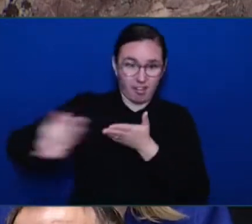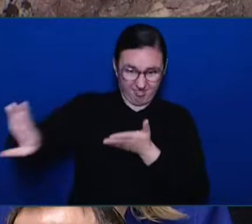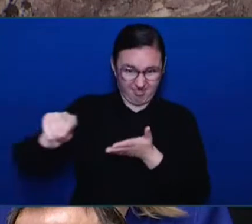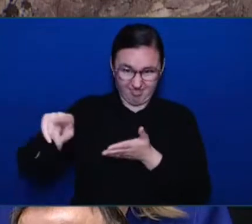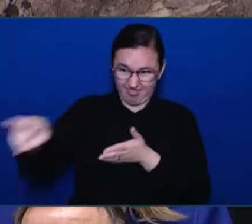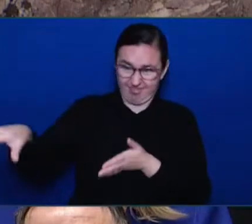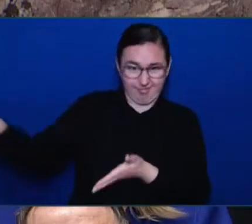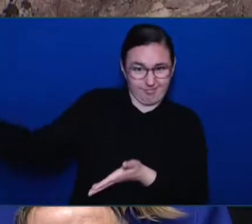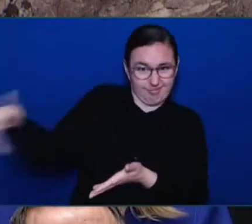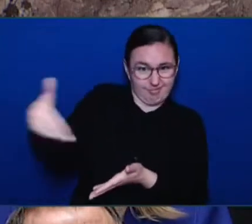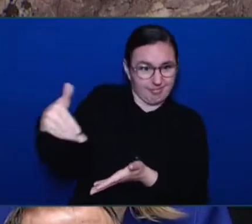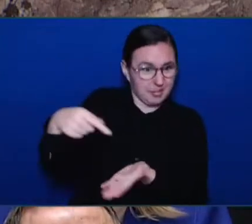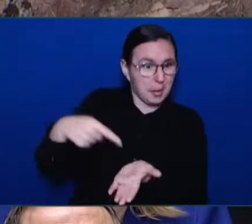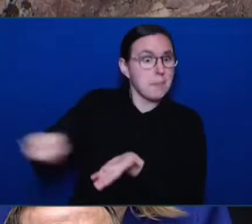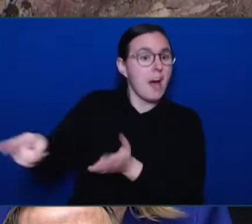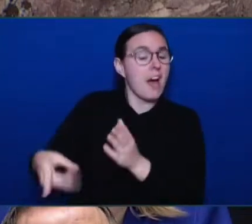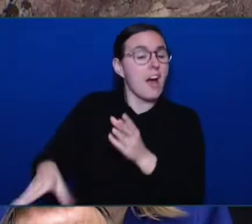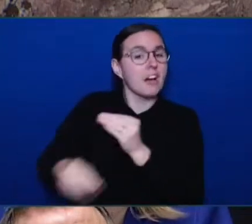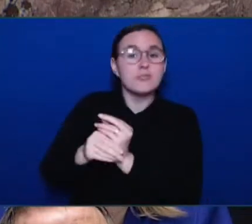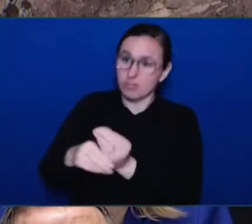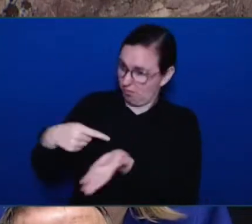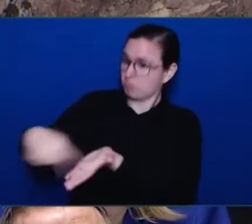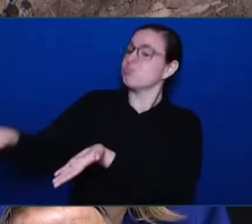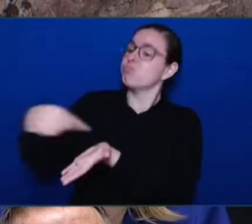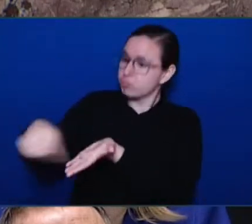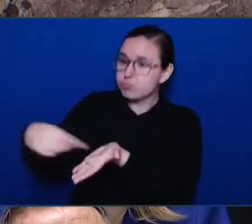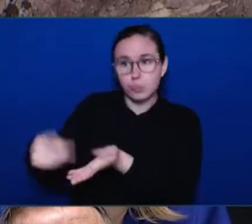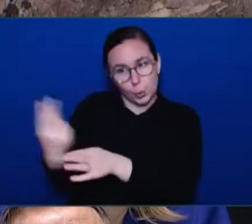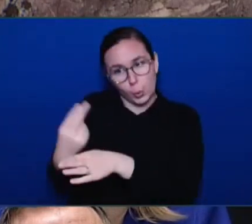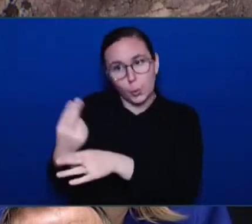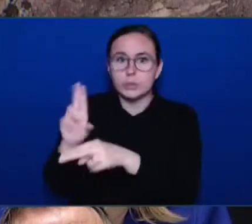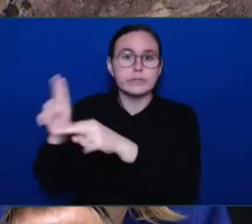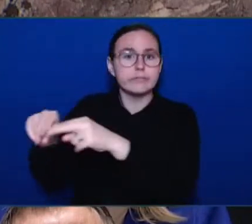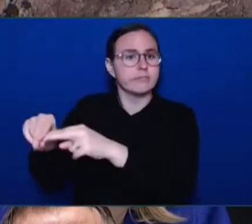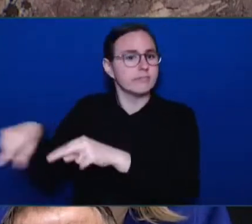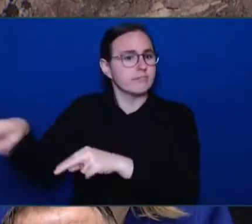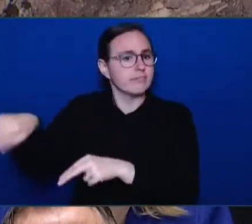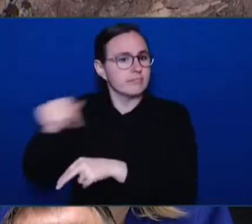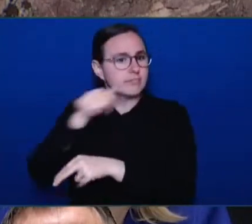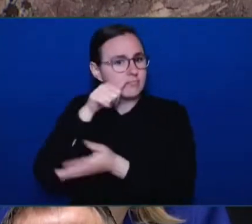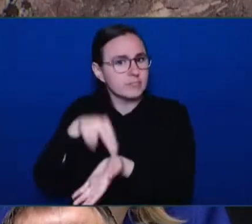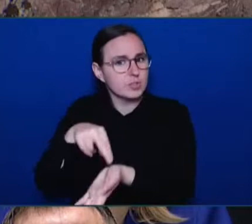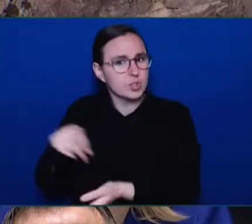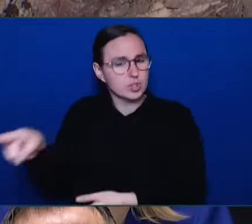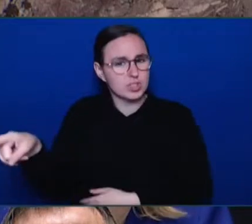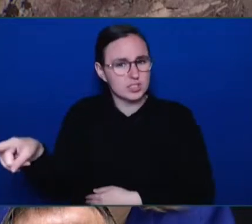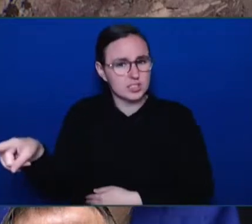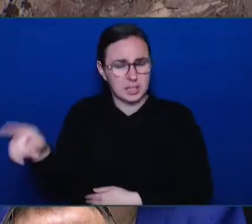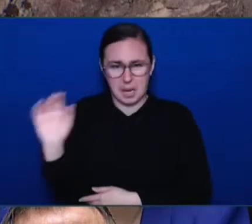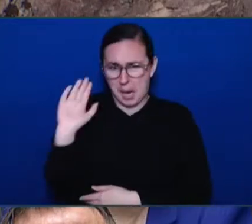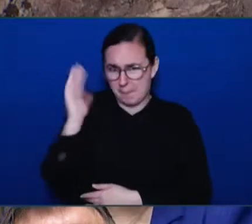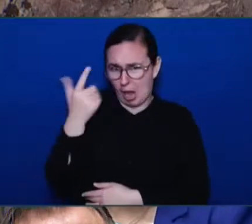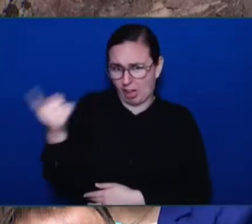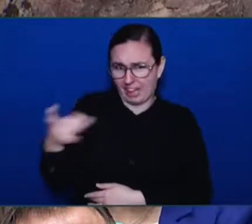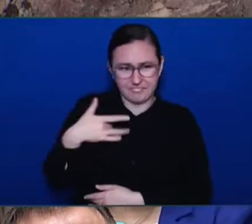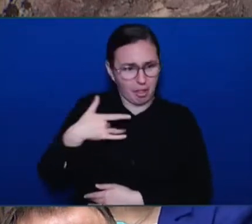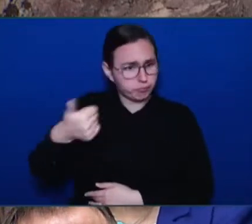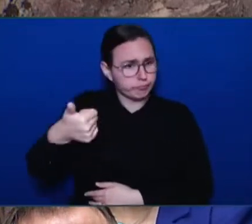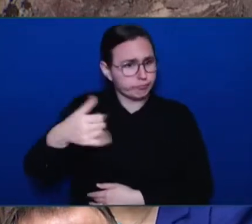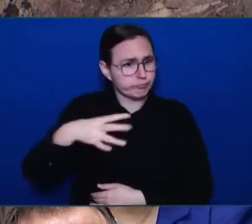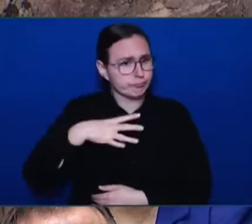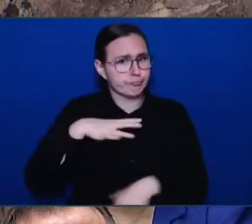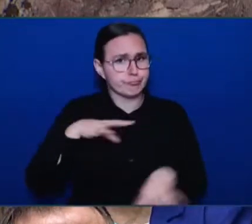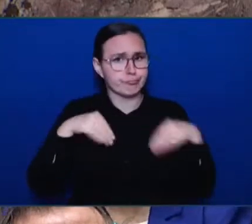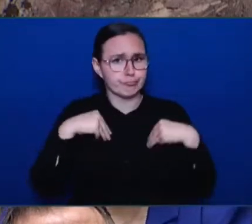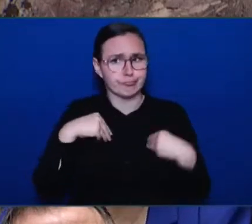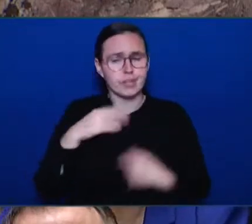than nurses that are working in the public healthcare system. And apparently that's acceptable to the minister. Well, it isn't to the BC Nurses Union.